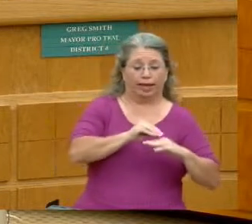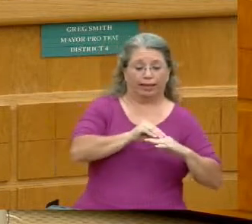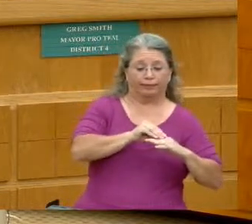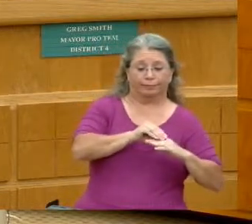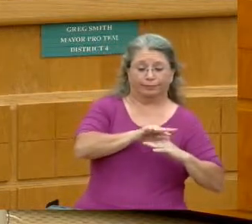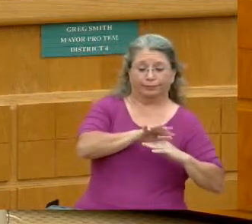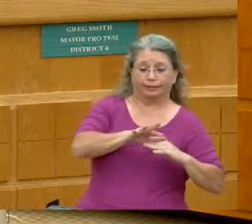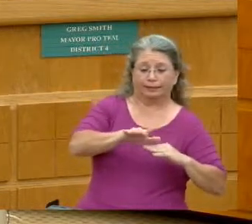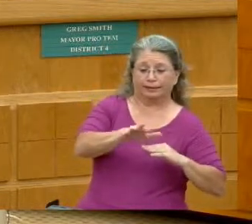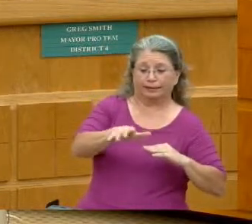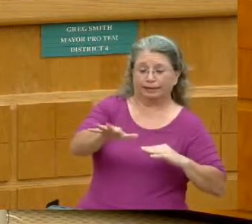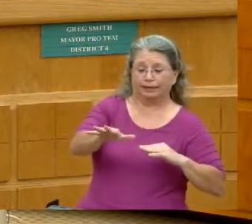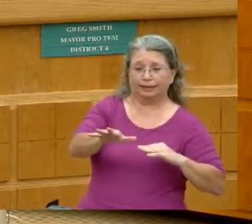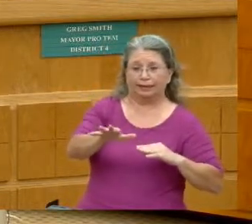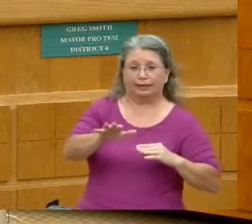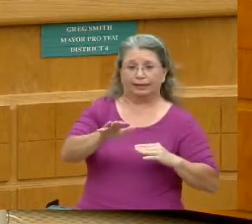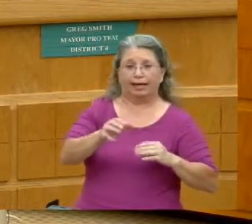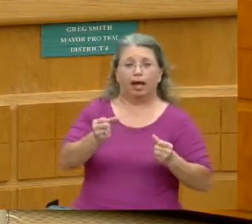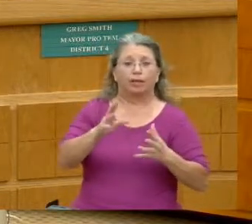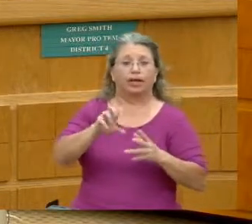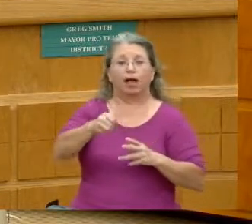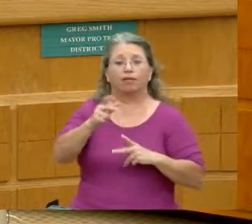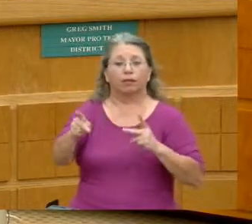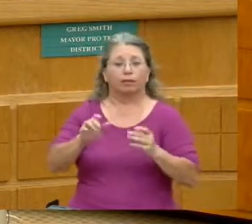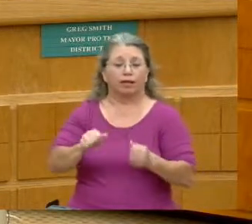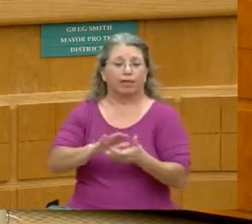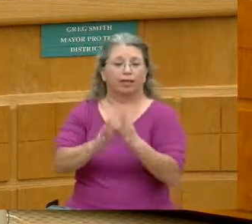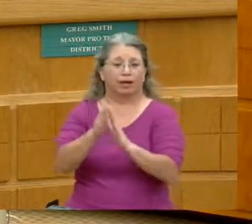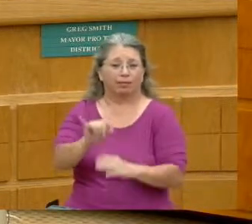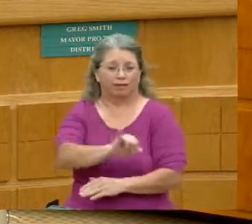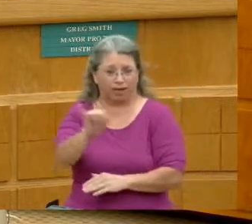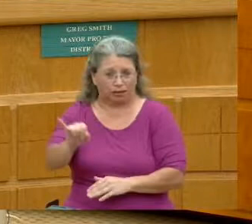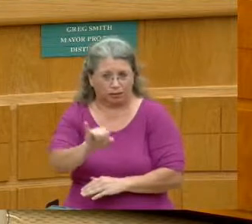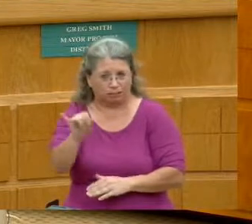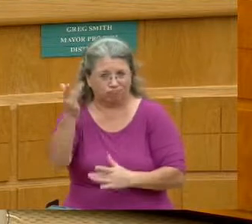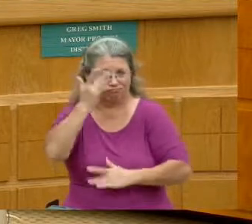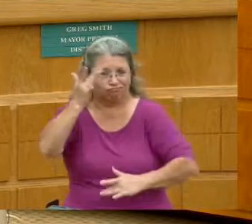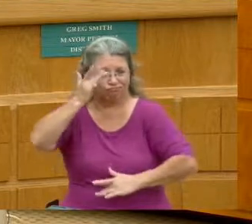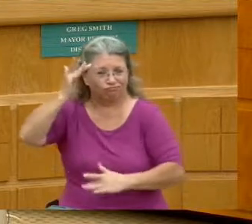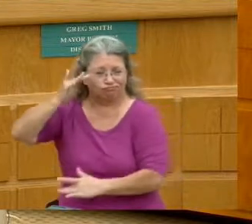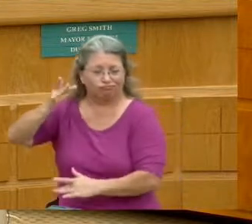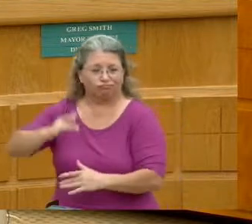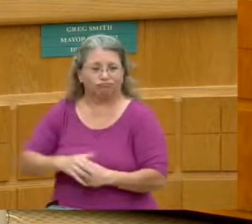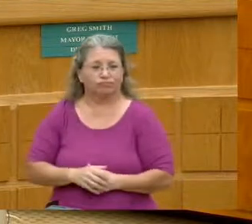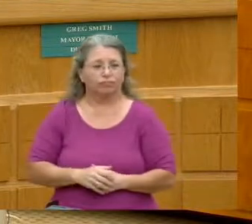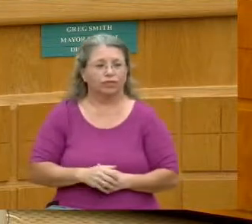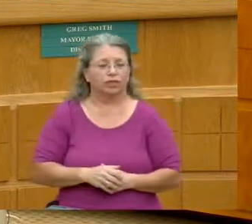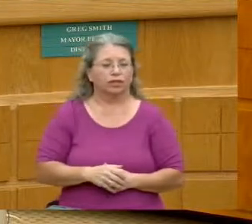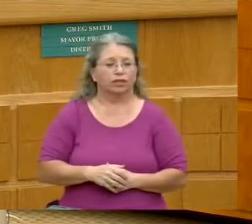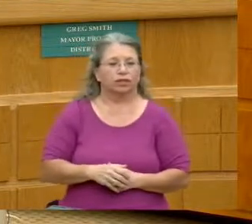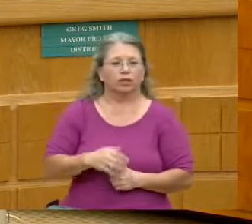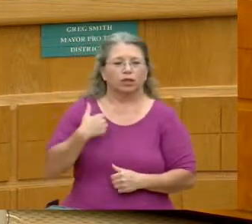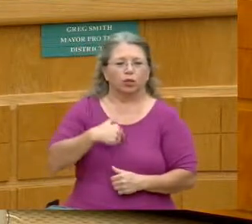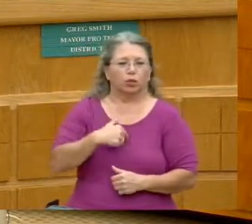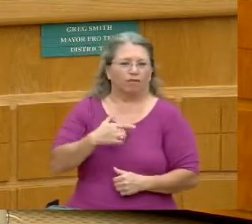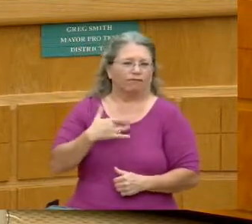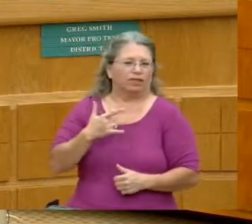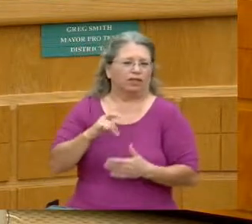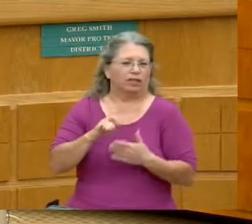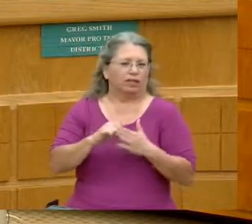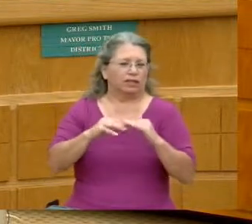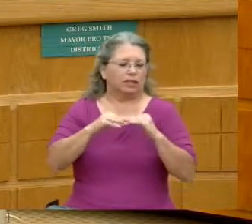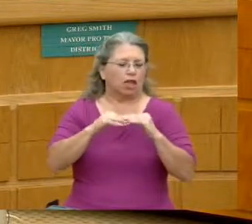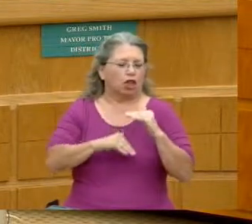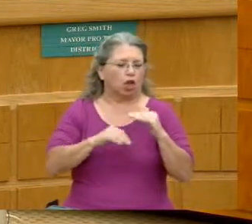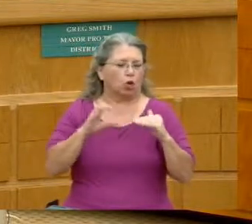rate of 5 infected per month. Now, there's a range on this. The range goes up to 1, but we fully expect that this is a low estimate right now,